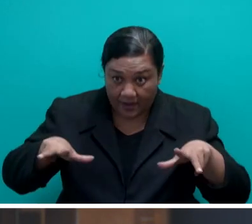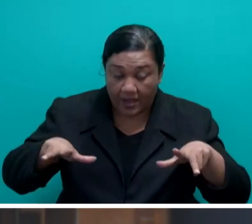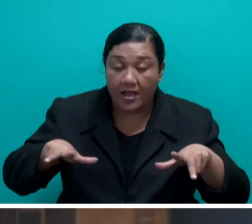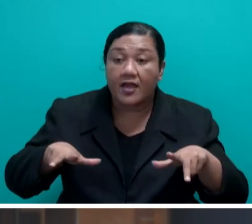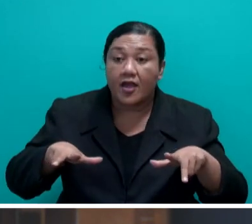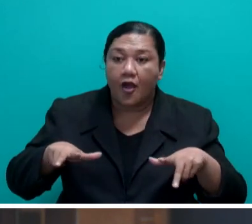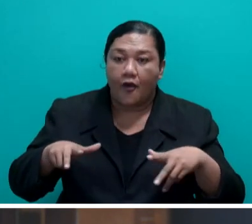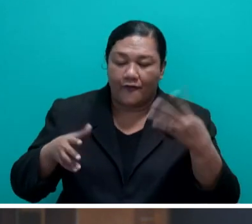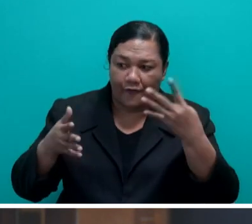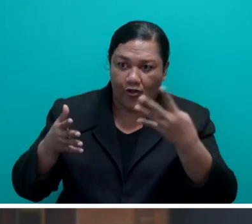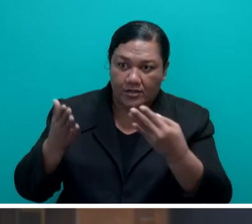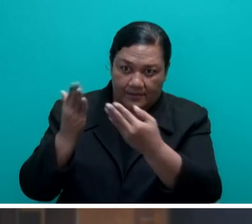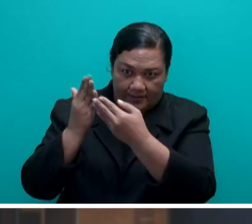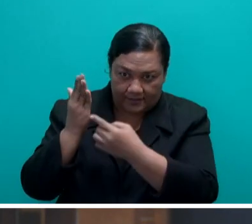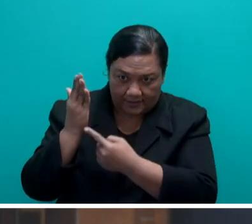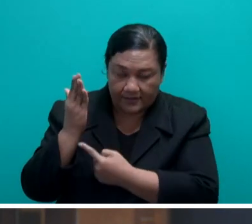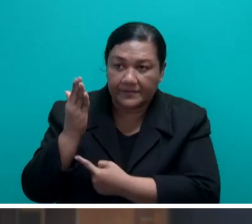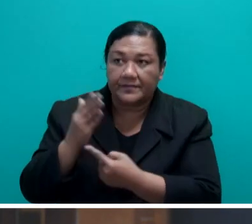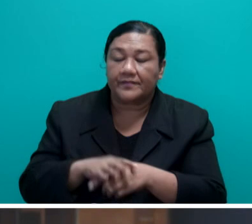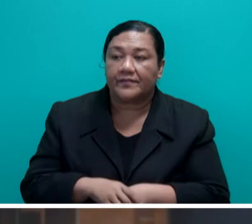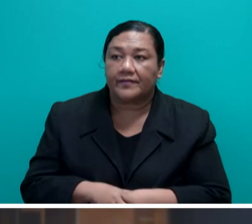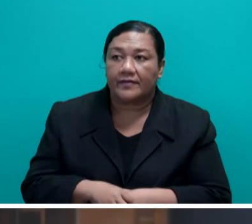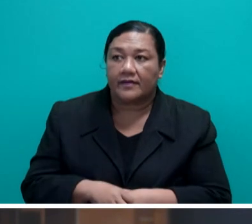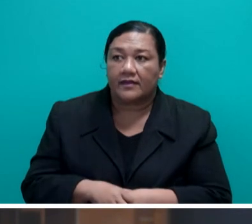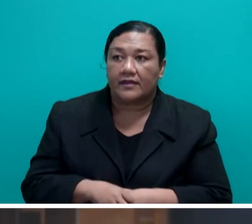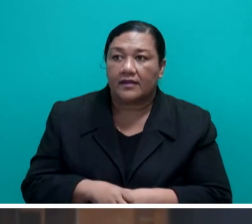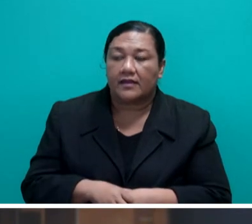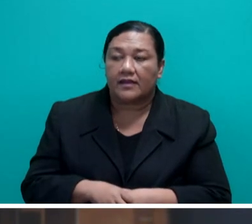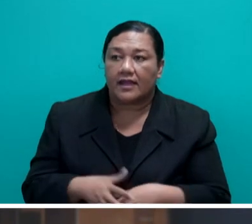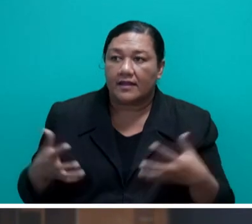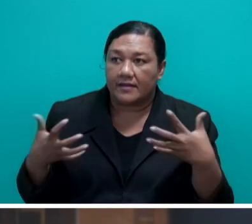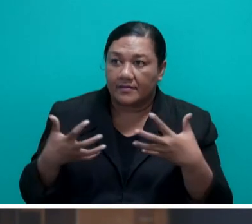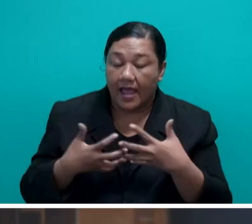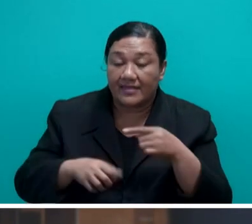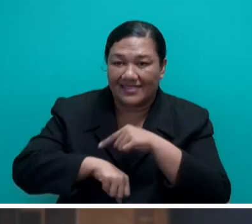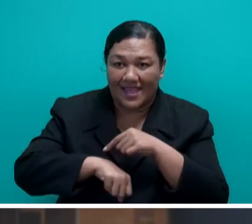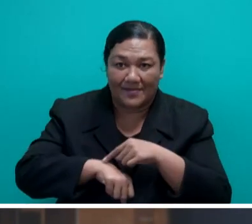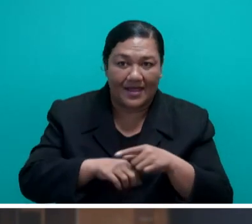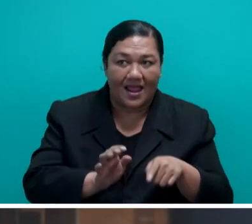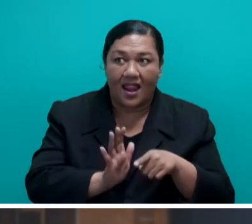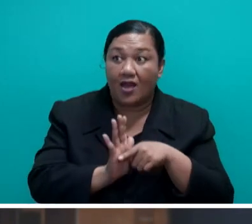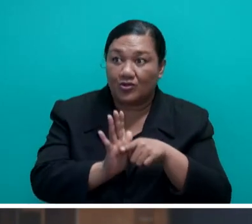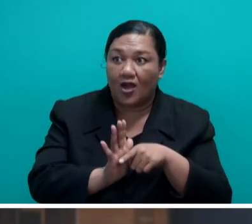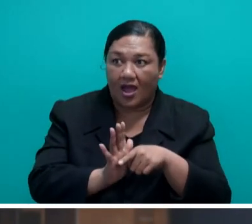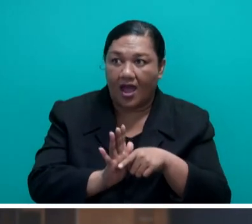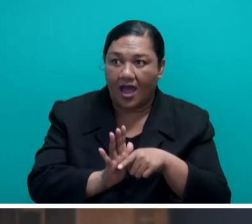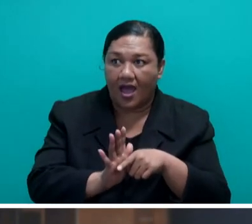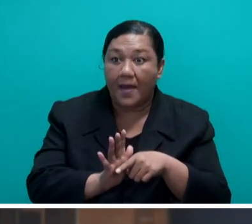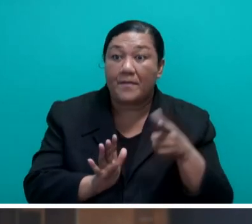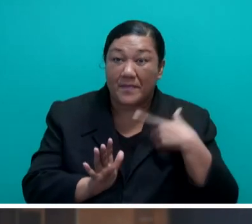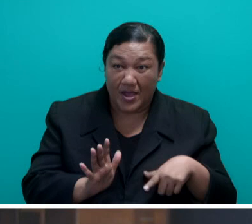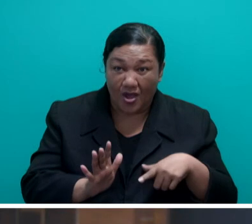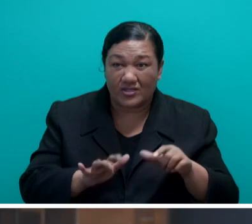infrastructure services, which was to have been signed on March the 16th in Lautoka. But because of the flooding we